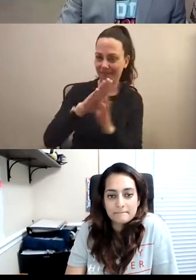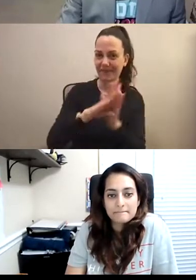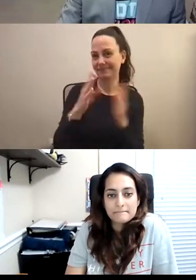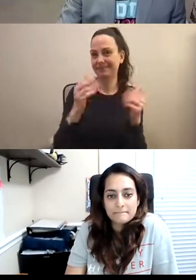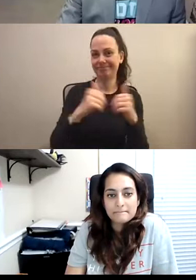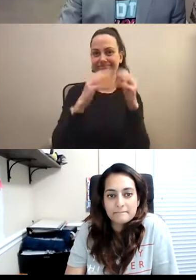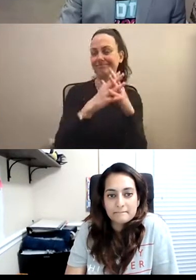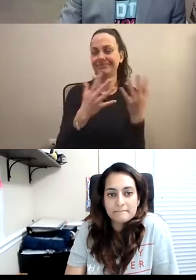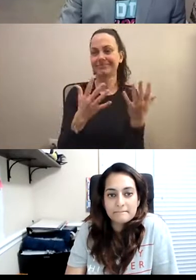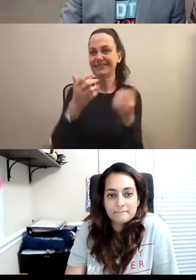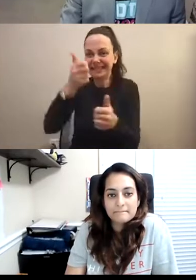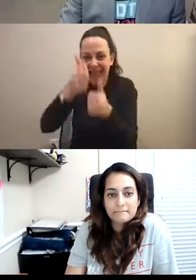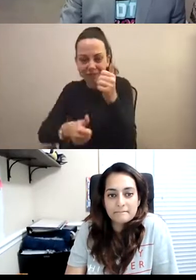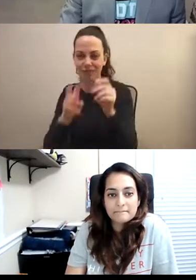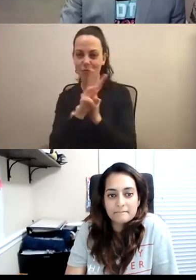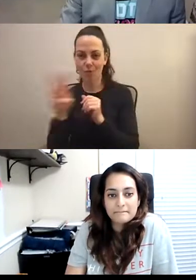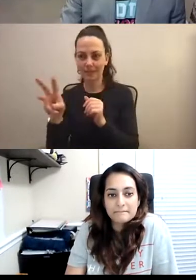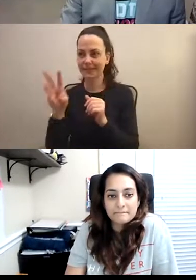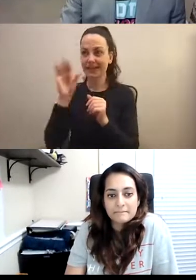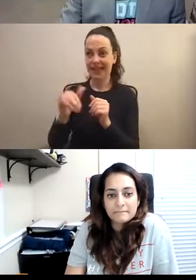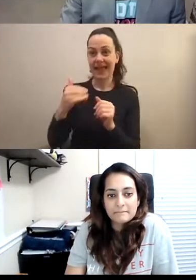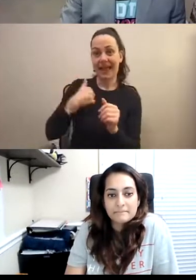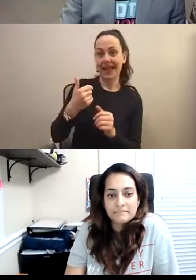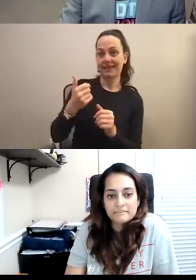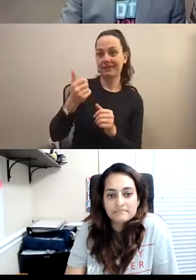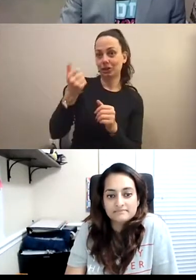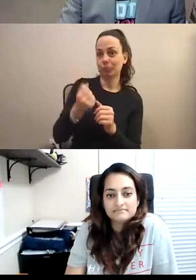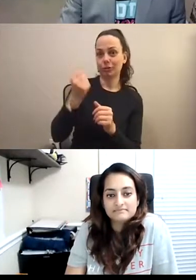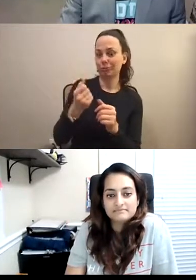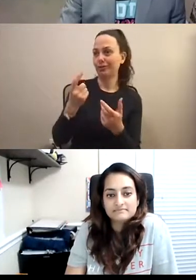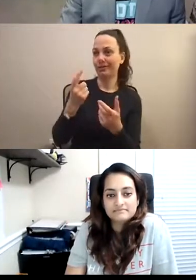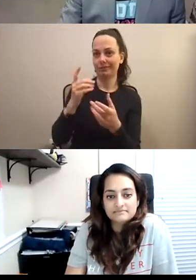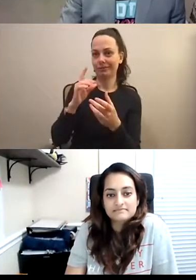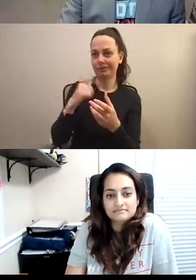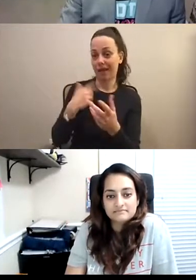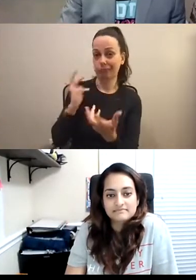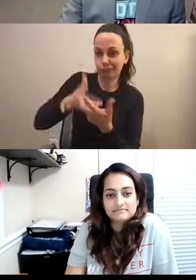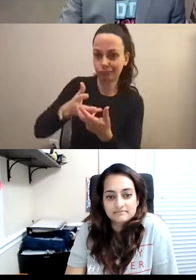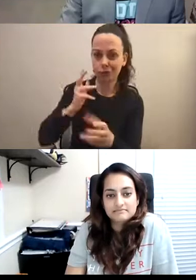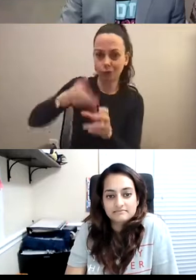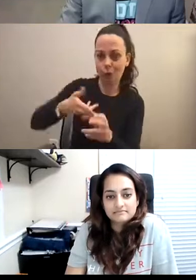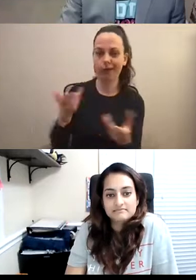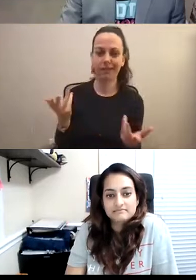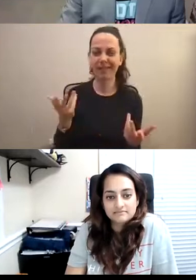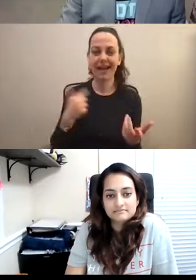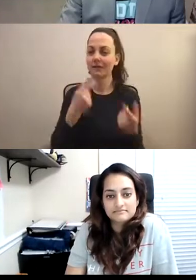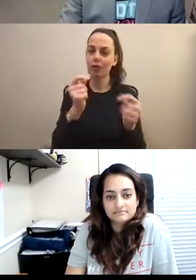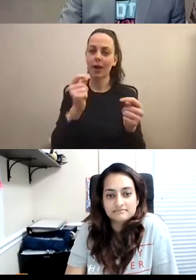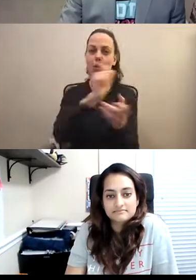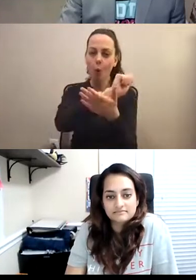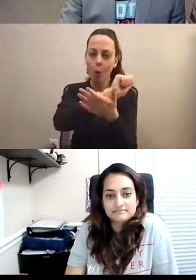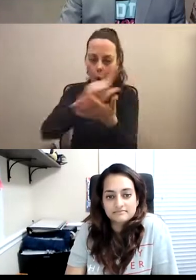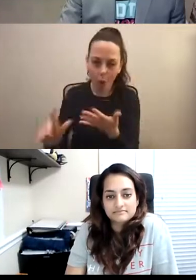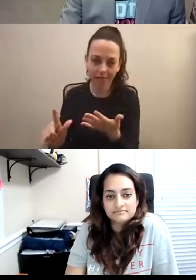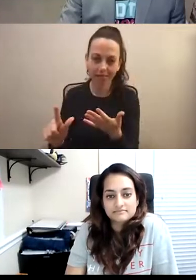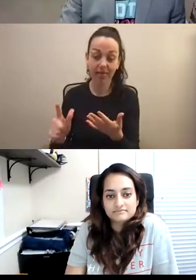Every website that had a subscription. I tried it all. You know, I